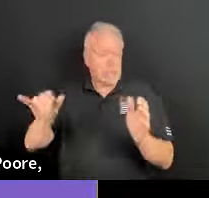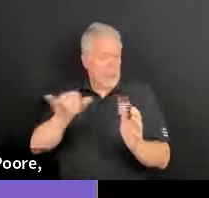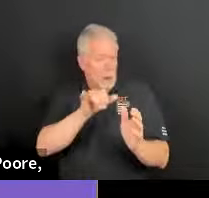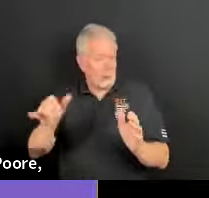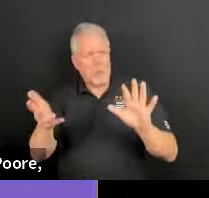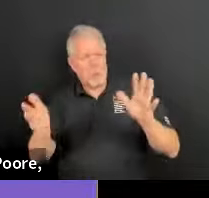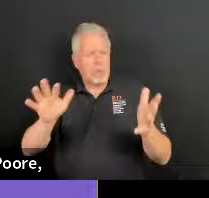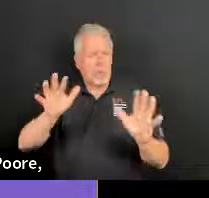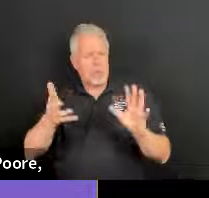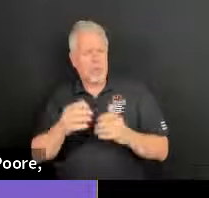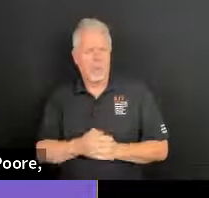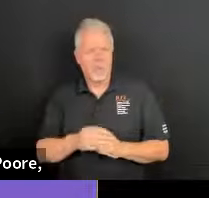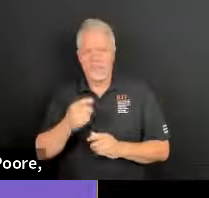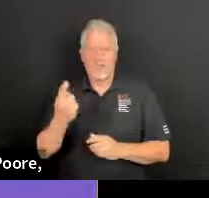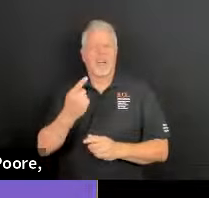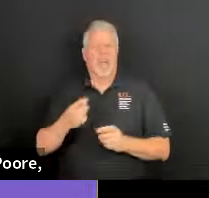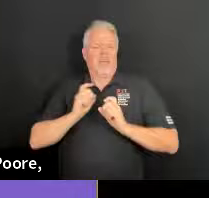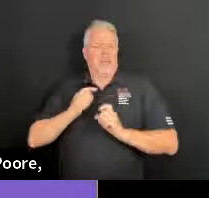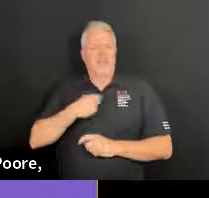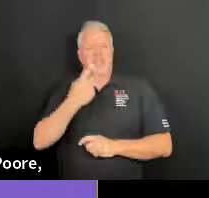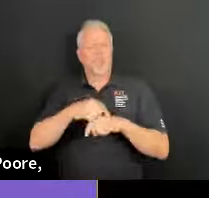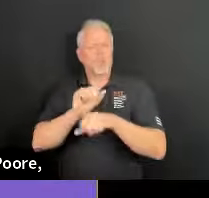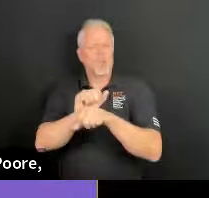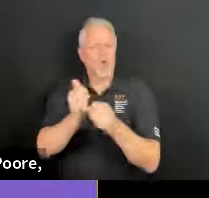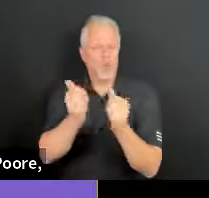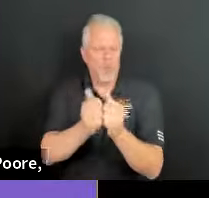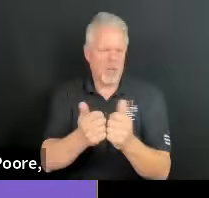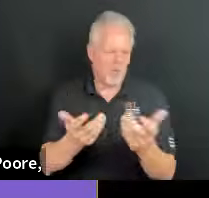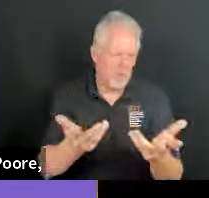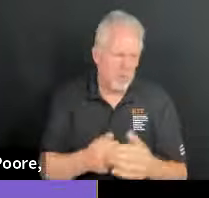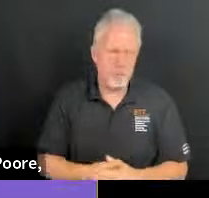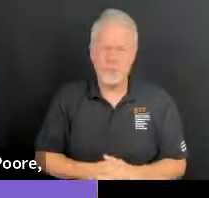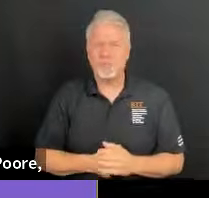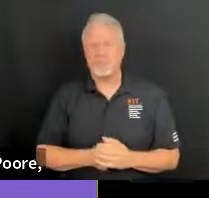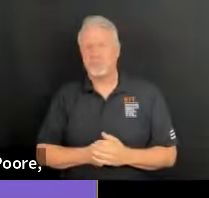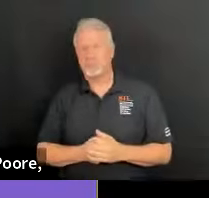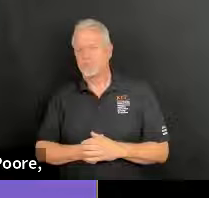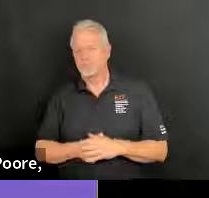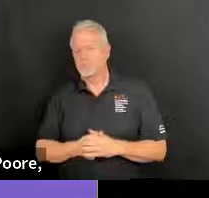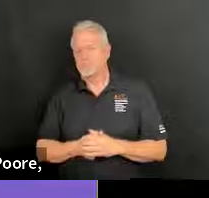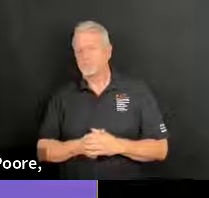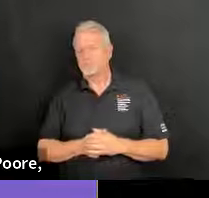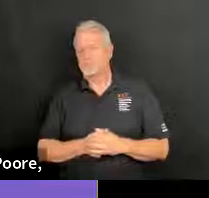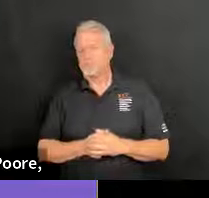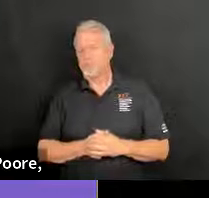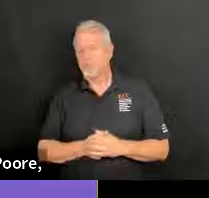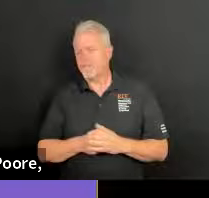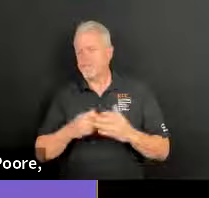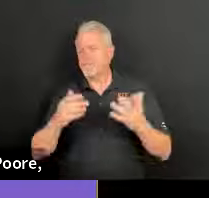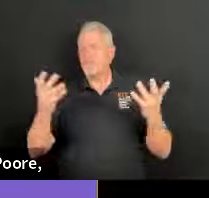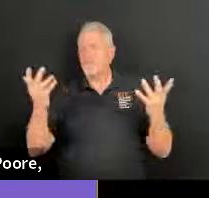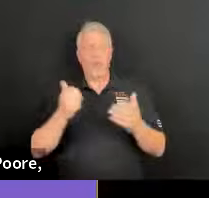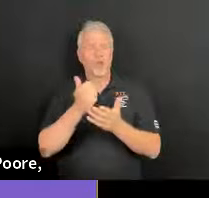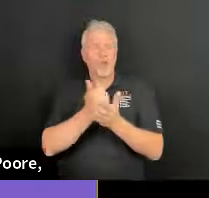it. So roughly about the same within the deaf community and the hearing community. But knowing these statistics does give